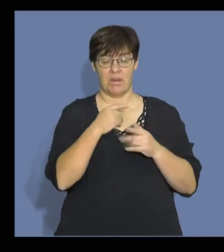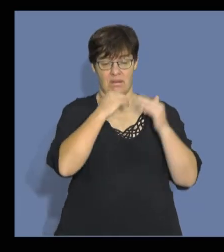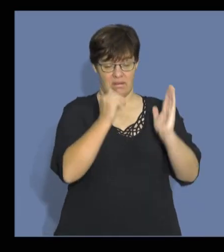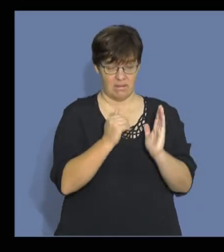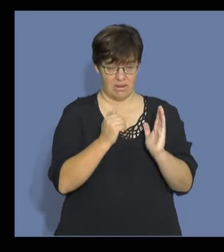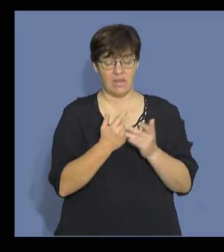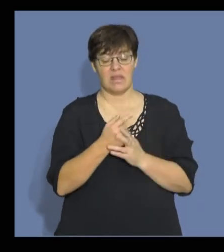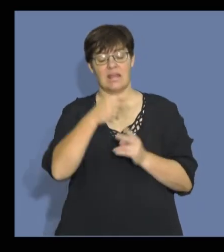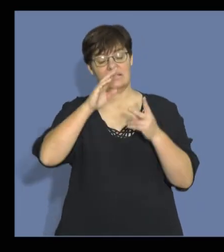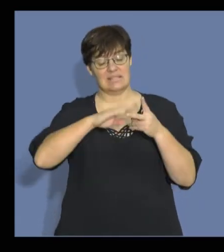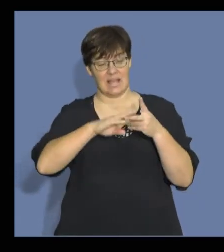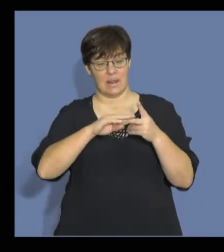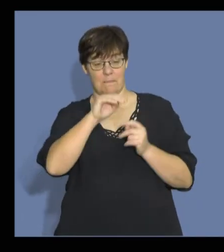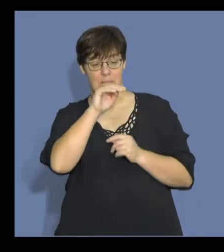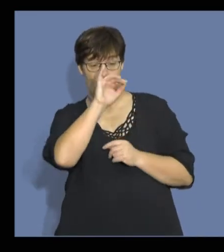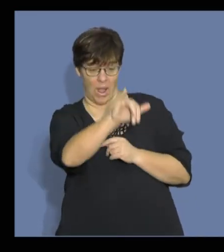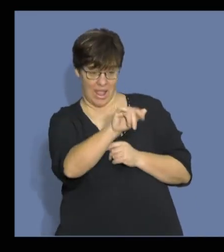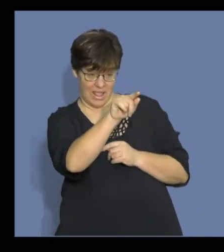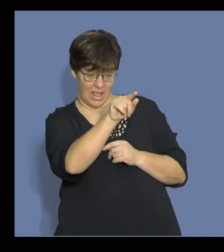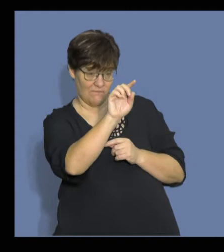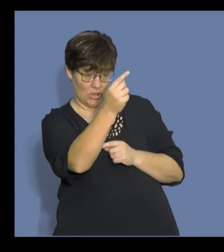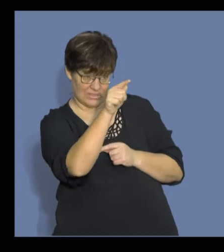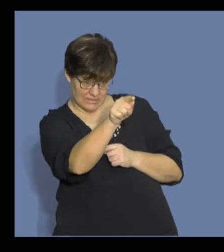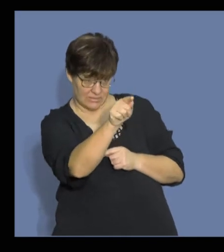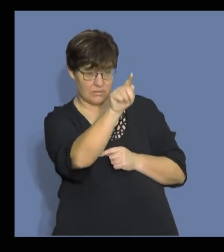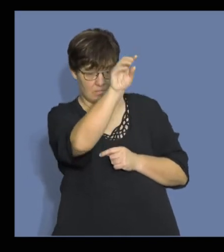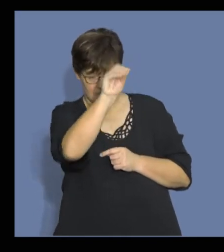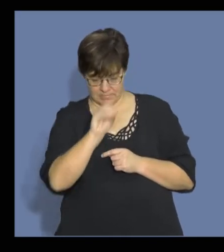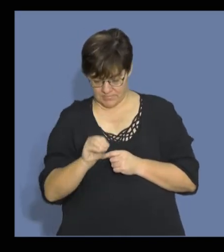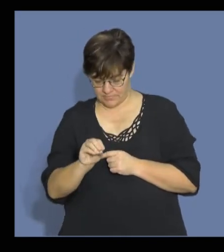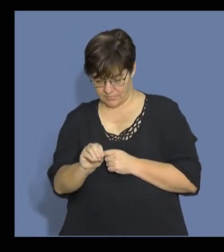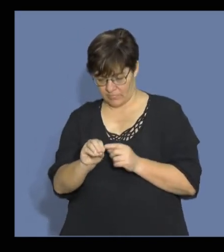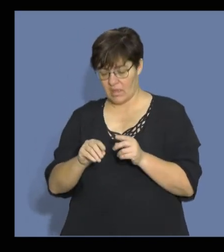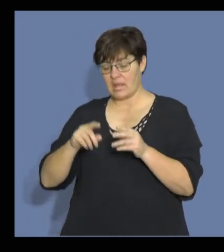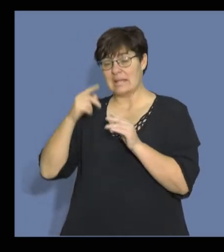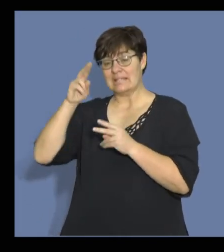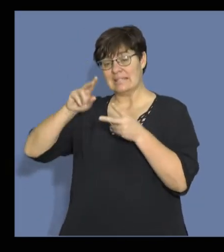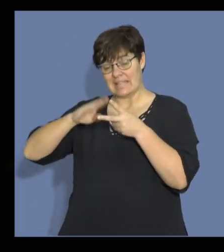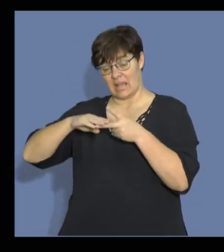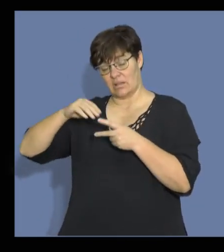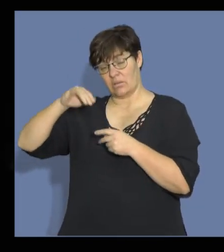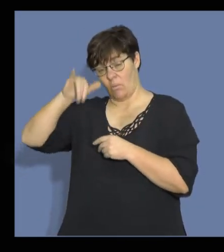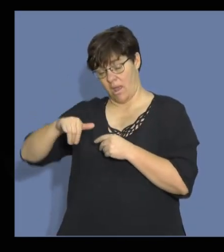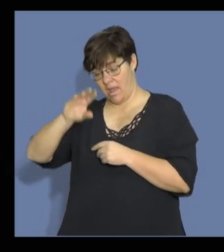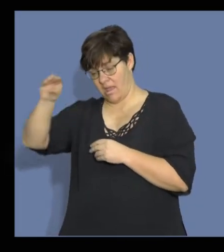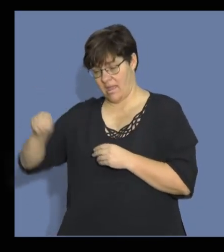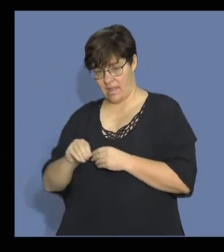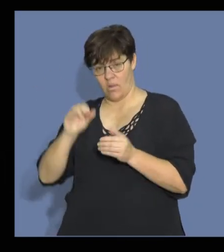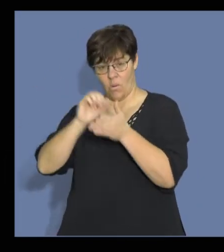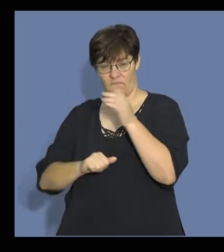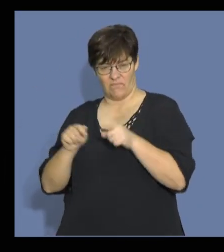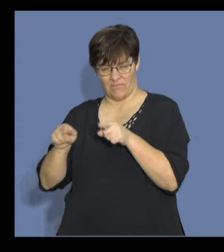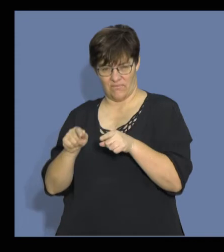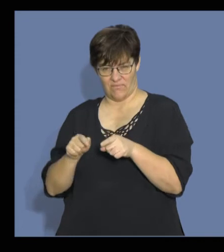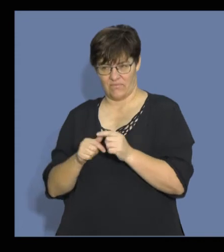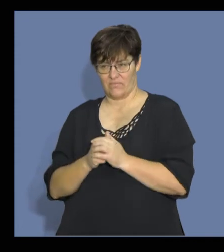going to take the first y value, and I'm going to subtract the second y value. Now, again, remember when we did substitution in